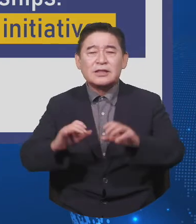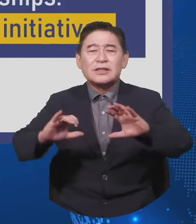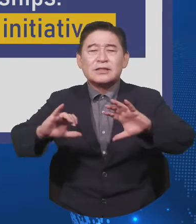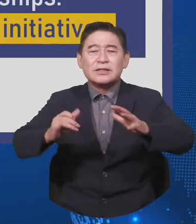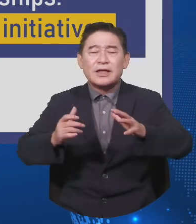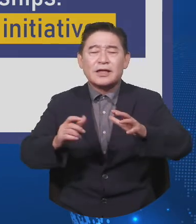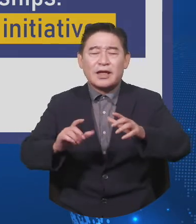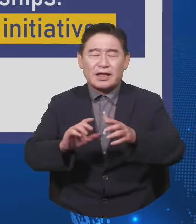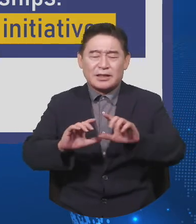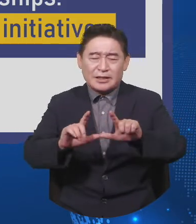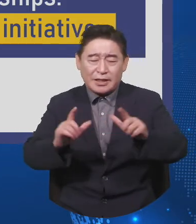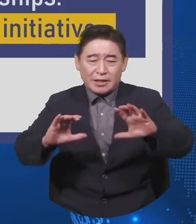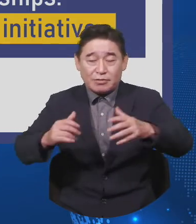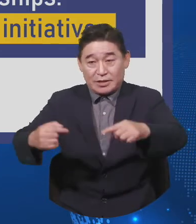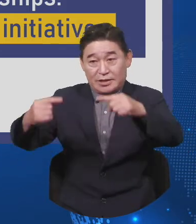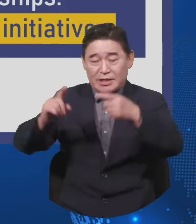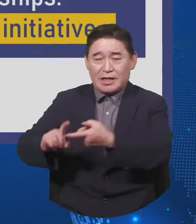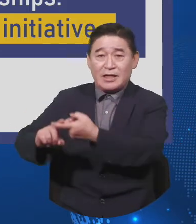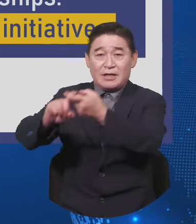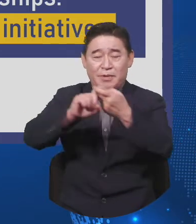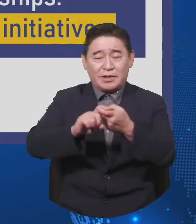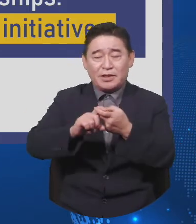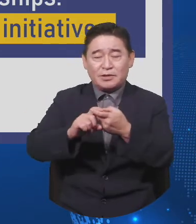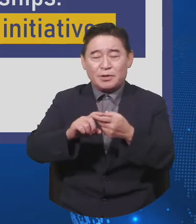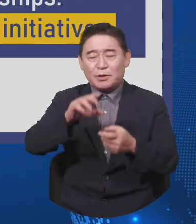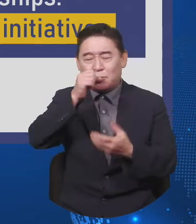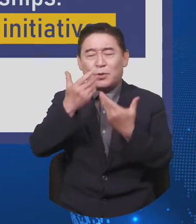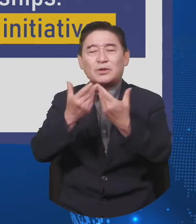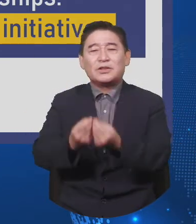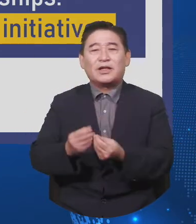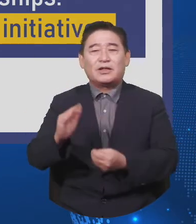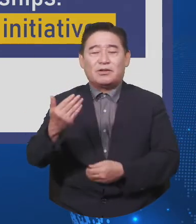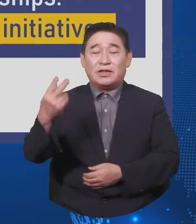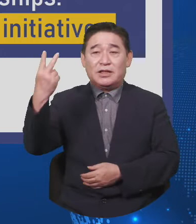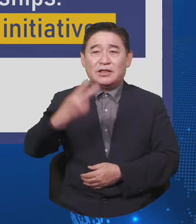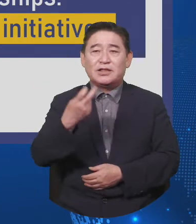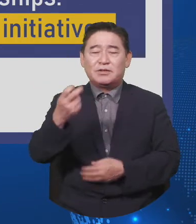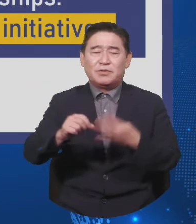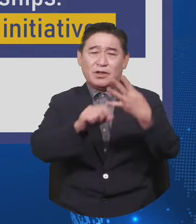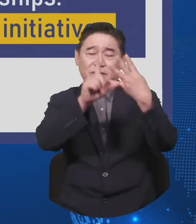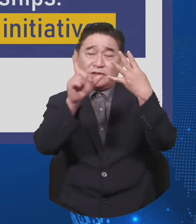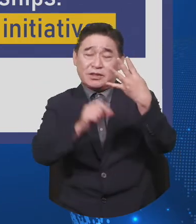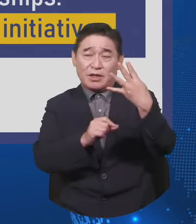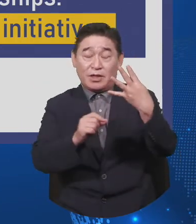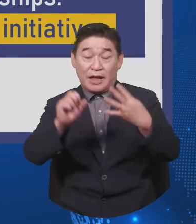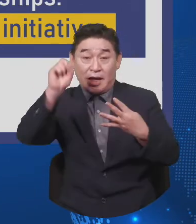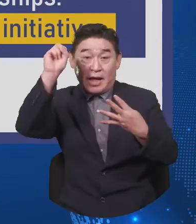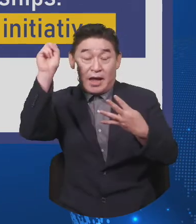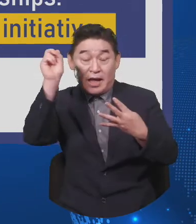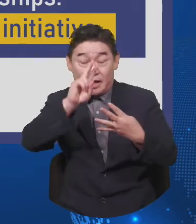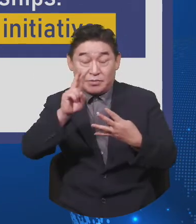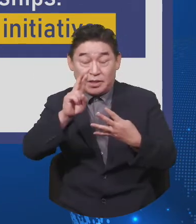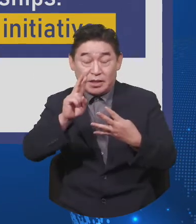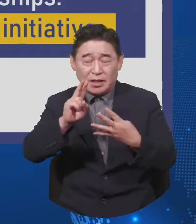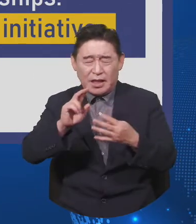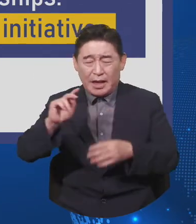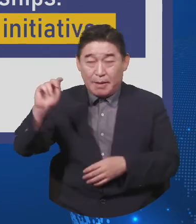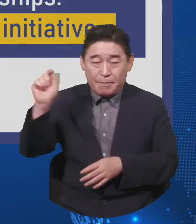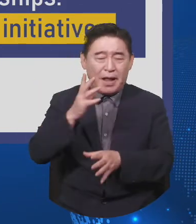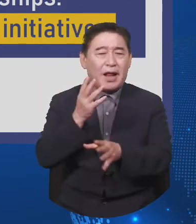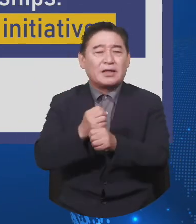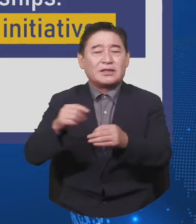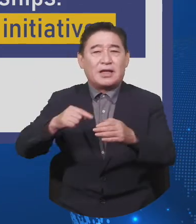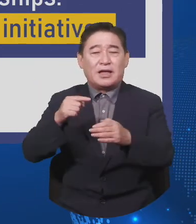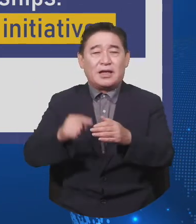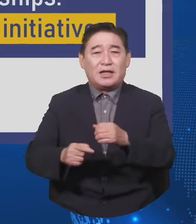rapidly established in April 2020 as a part of the Access to COVID-19 Tools Accelerator,